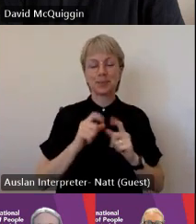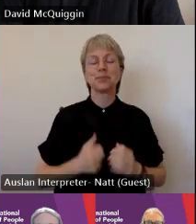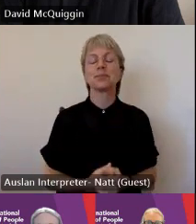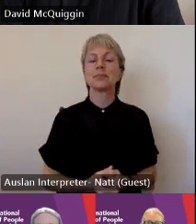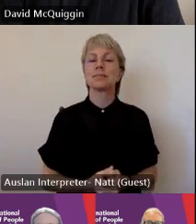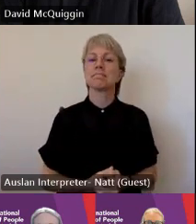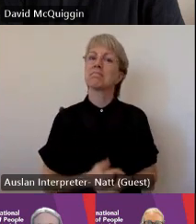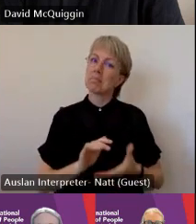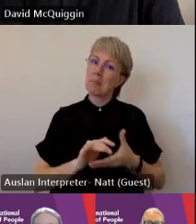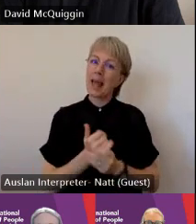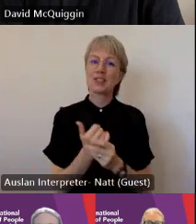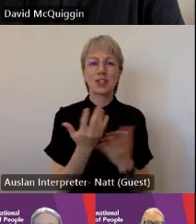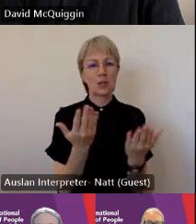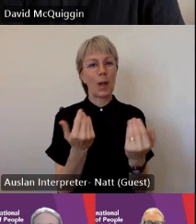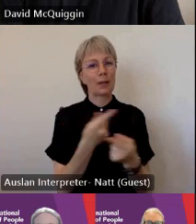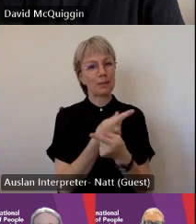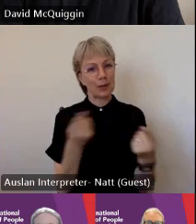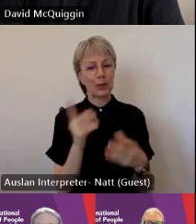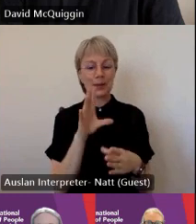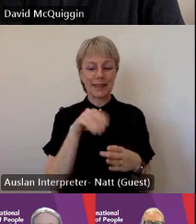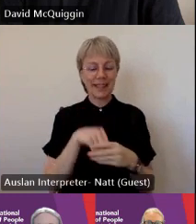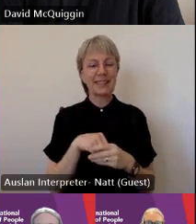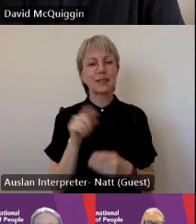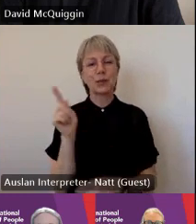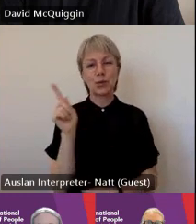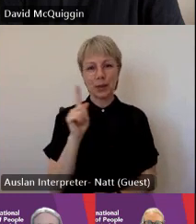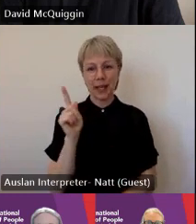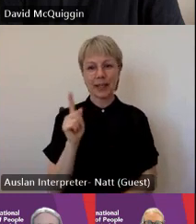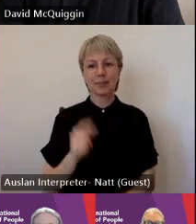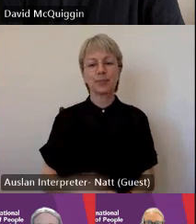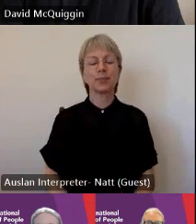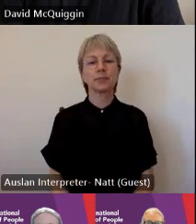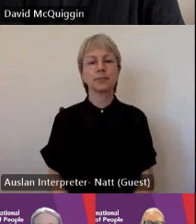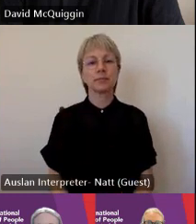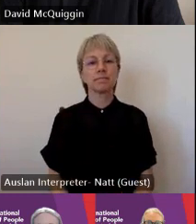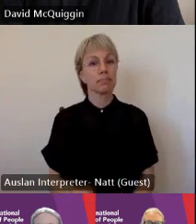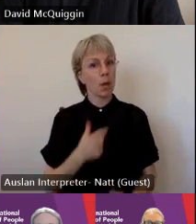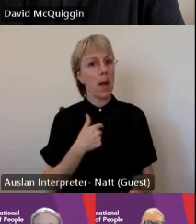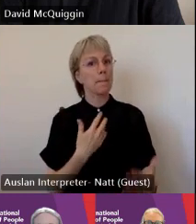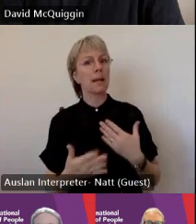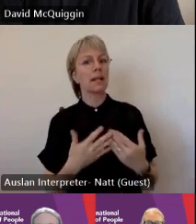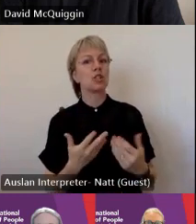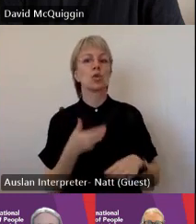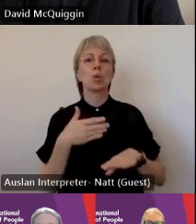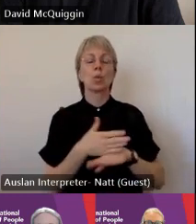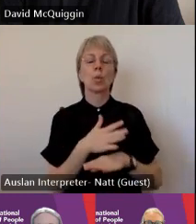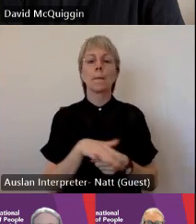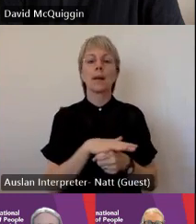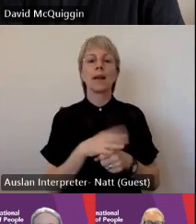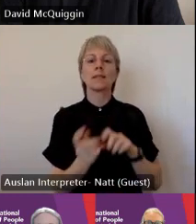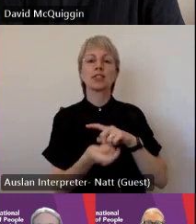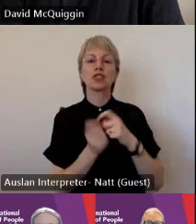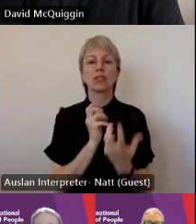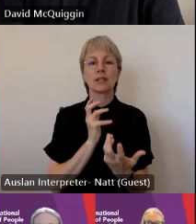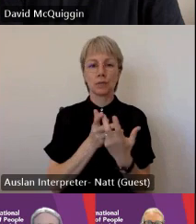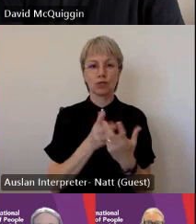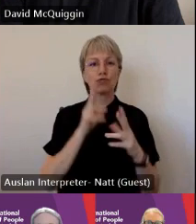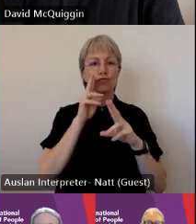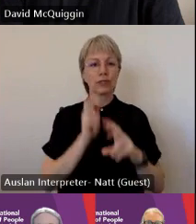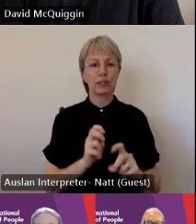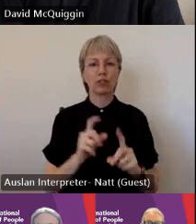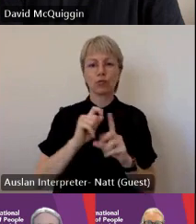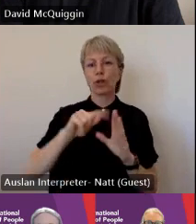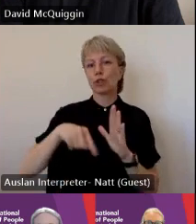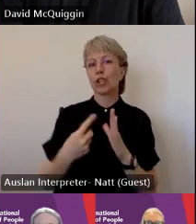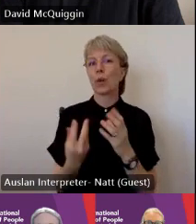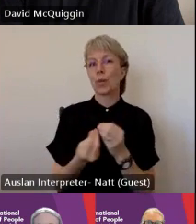pleasure to be welcoming you to this session today. I've been managing the Workplace Adjustments Research Project with our wonderful Dr. Catherine Maitland,